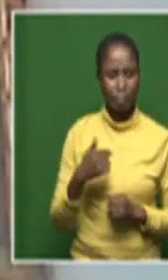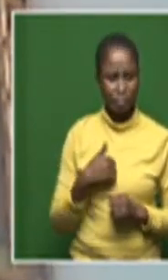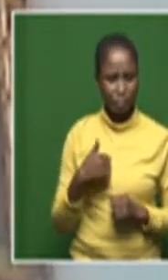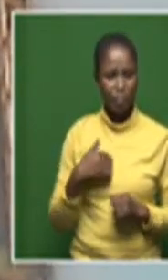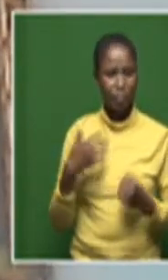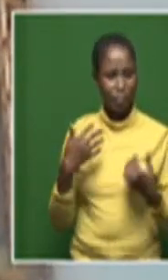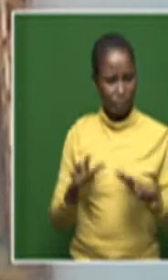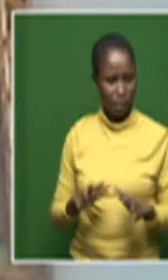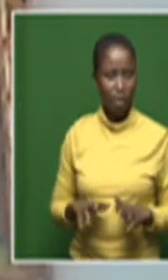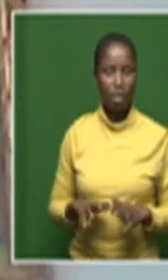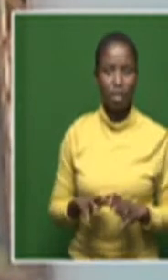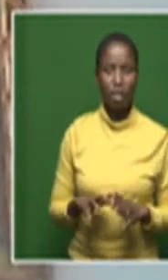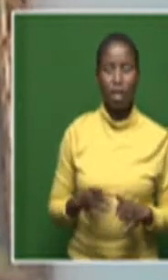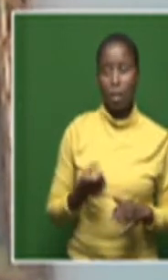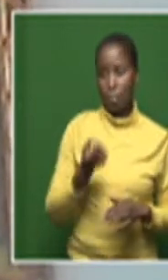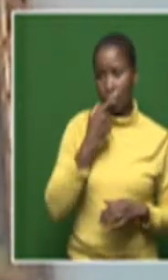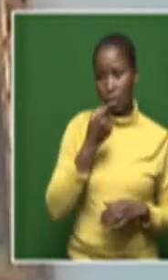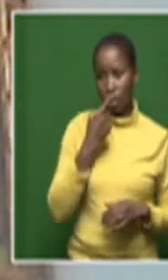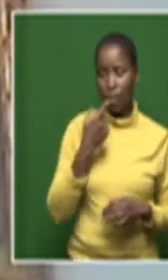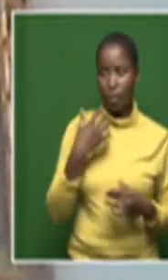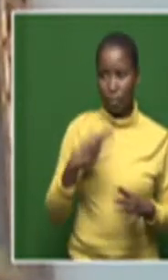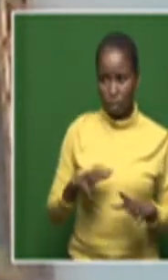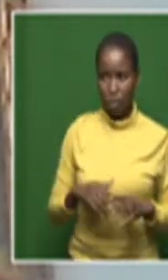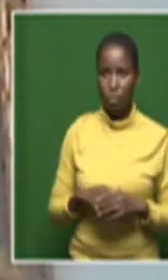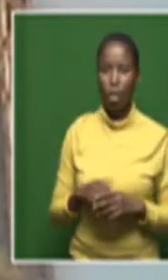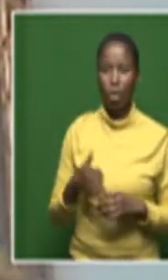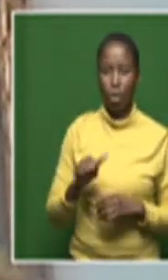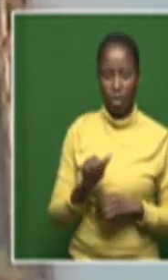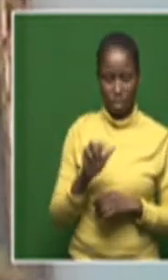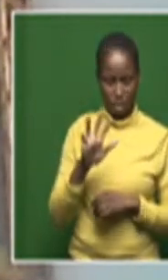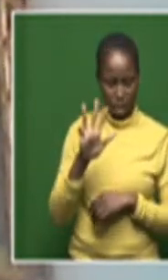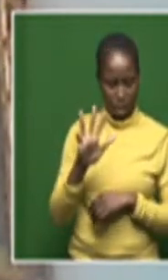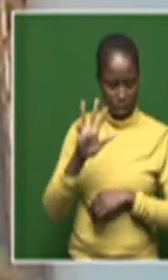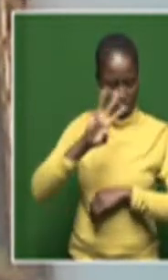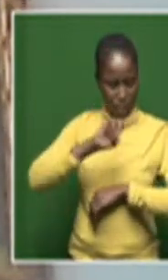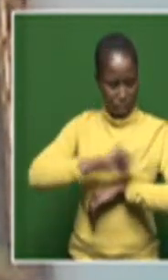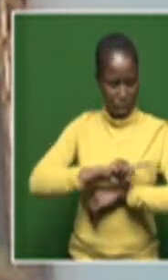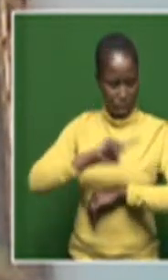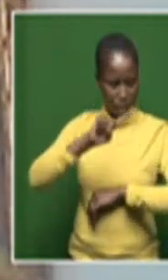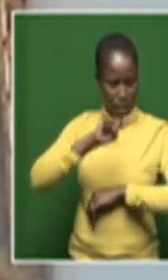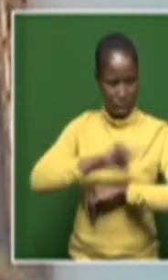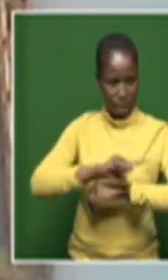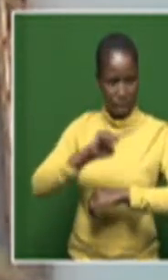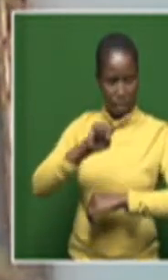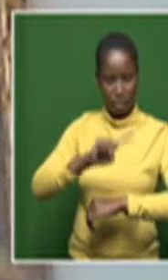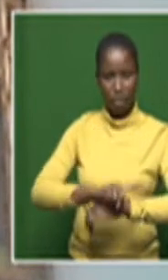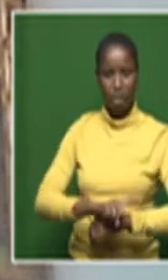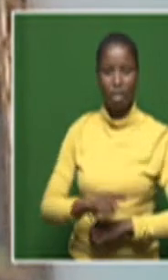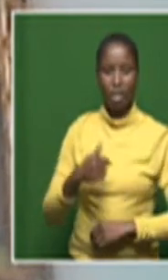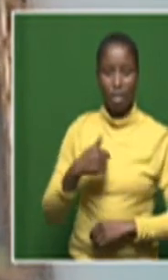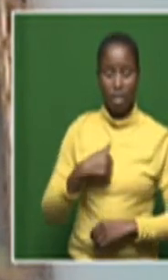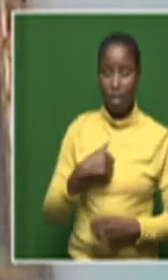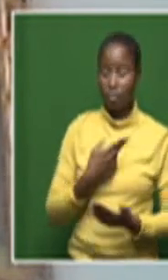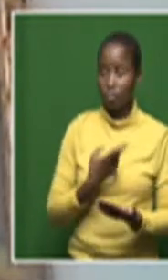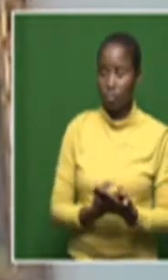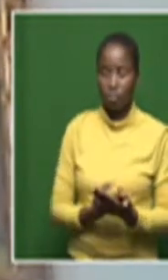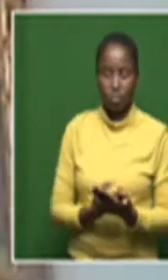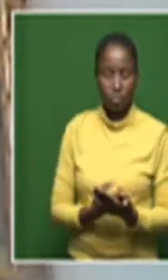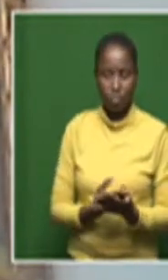for the next 9 days, I was flat.